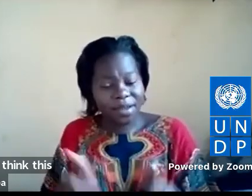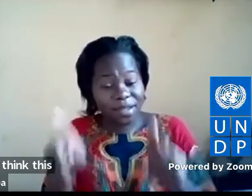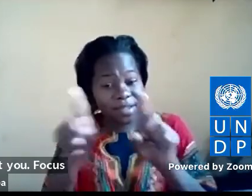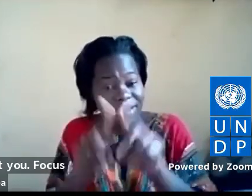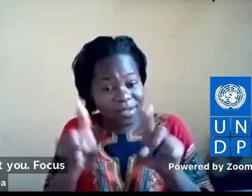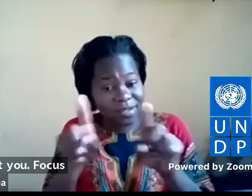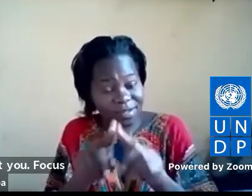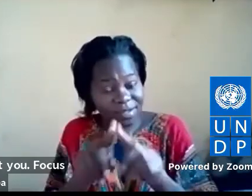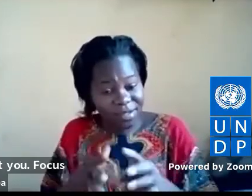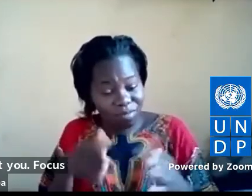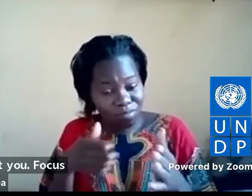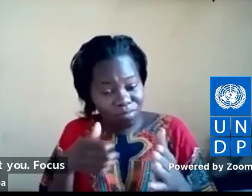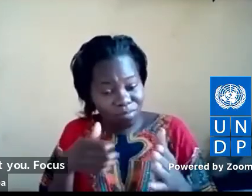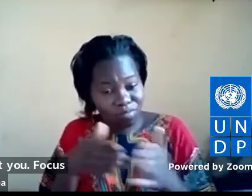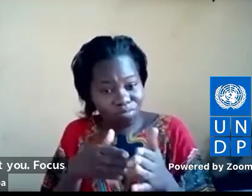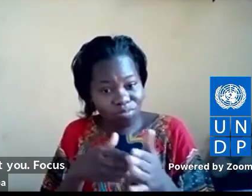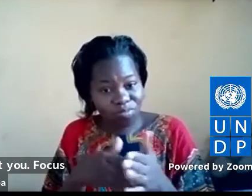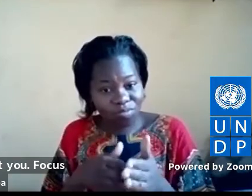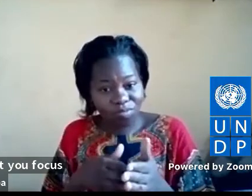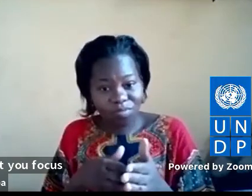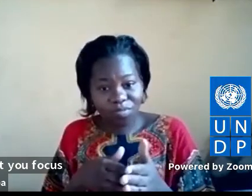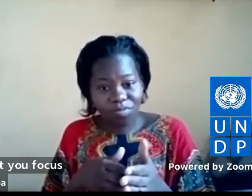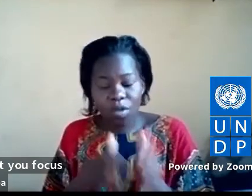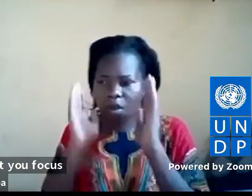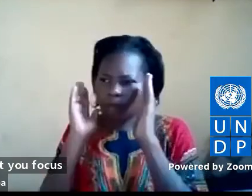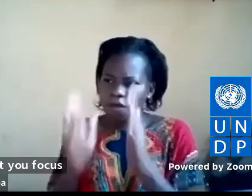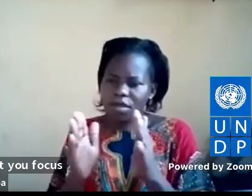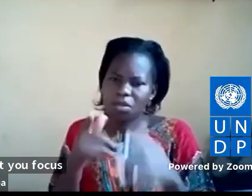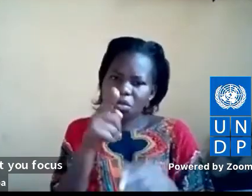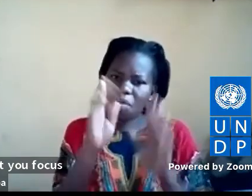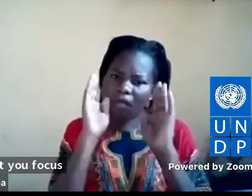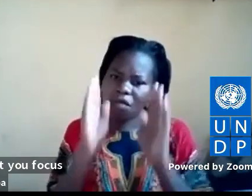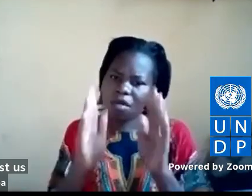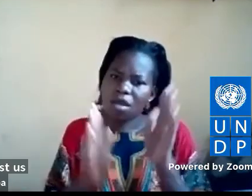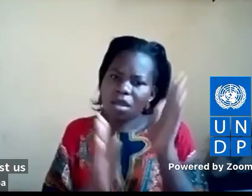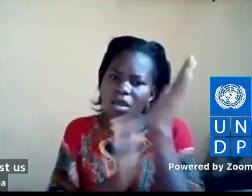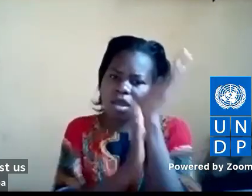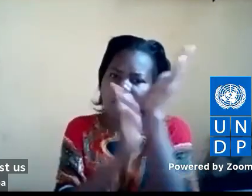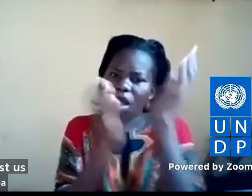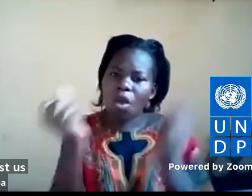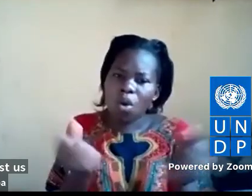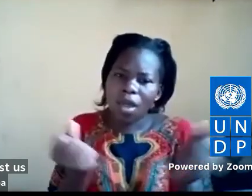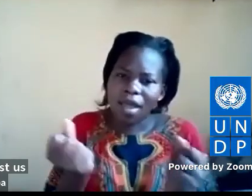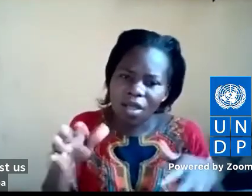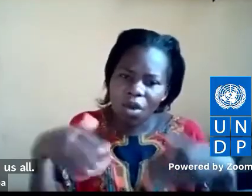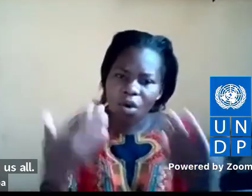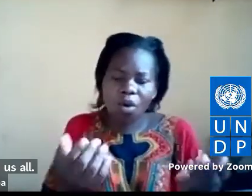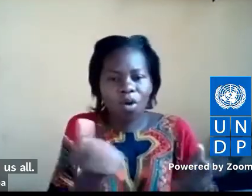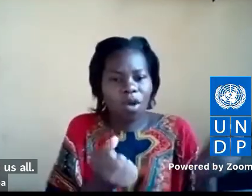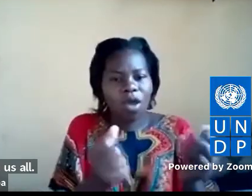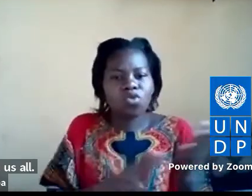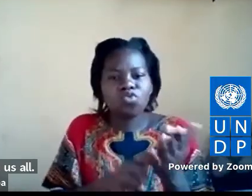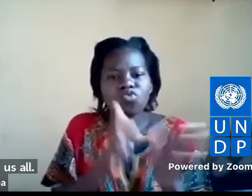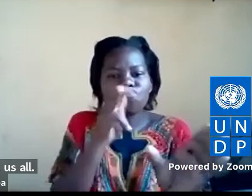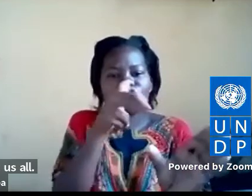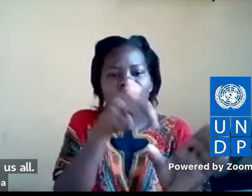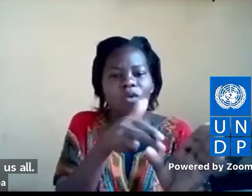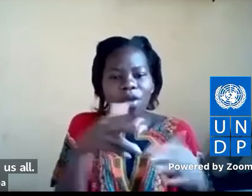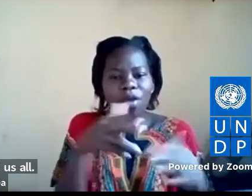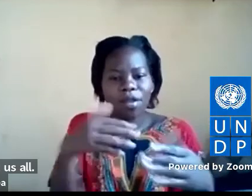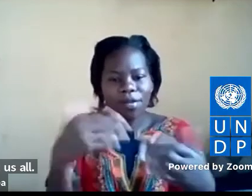focus on electric cars, or do you focus on the cars that use oil and gas? Maybe I should let our colleagues first respond to these questions,